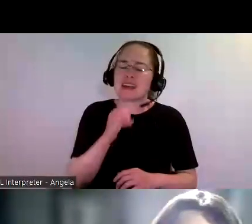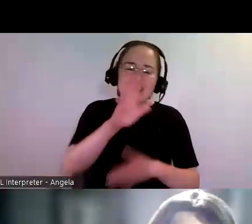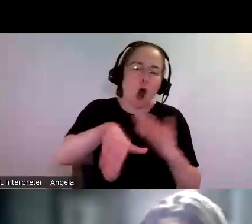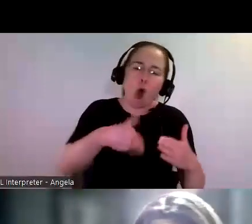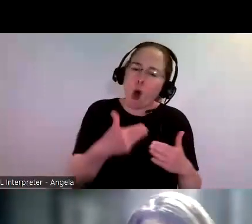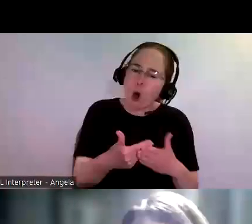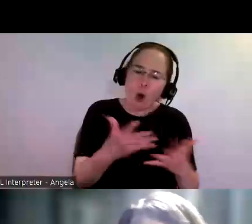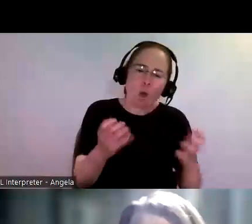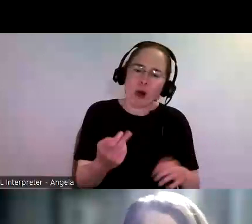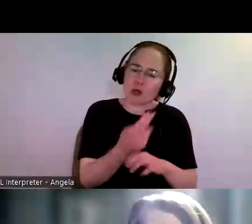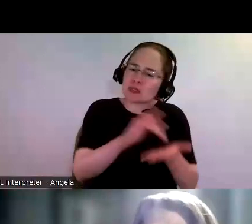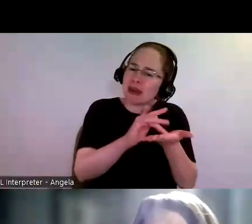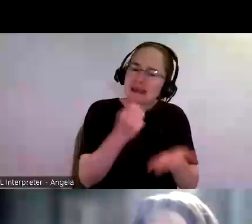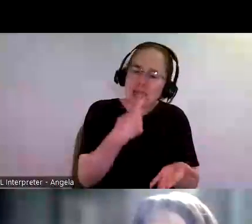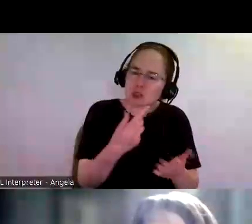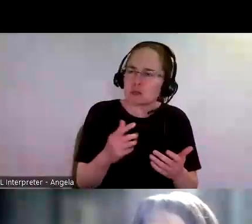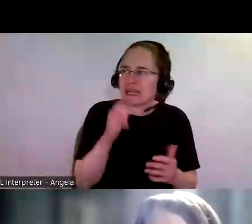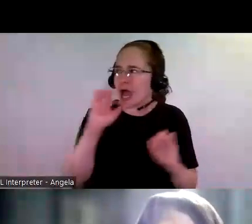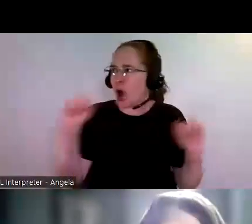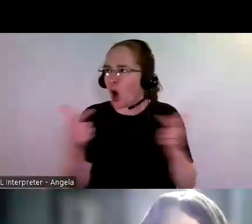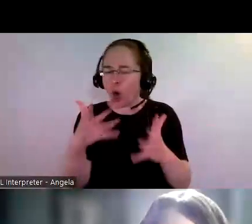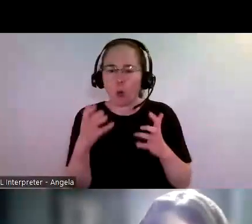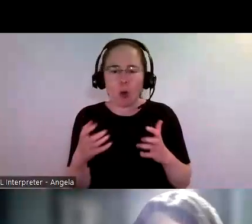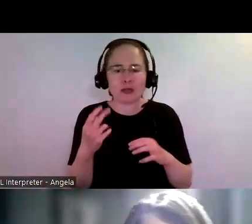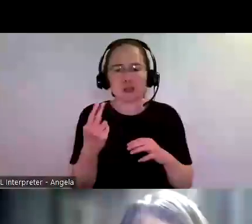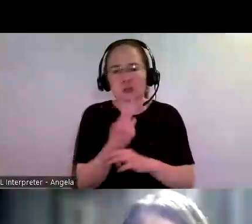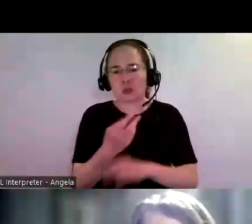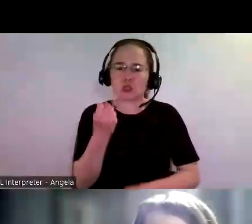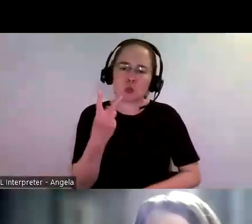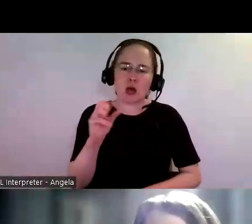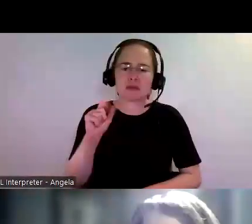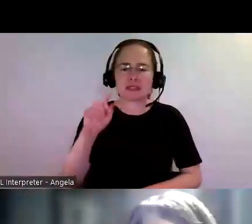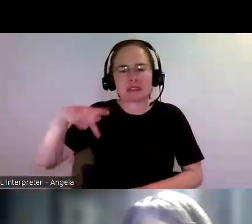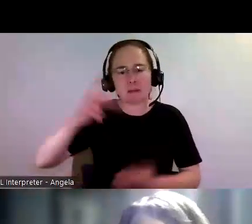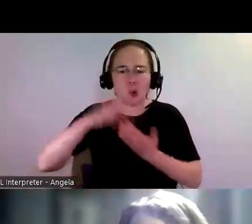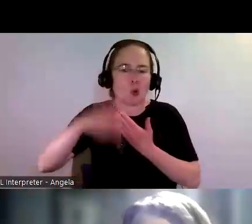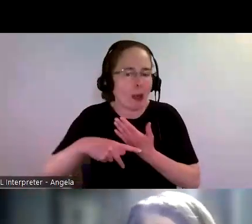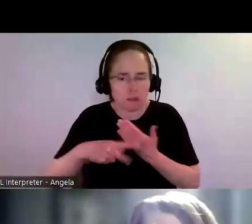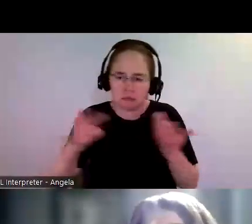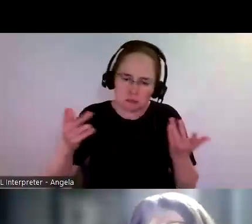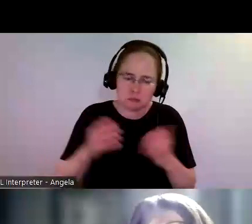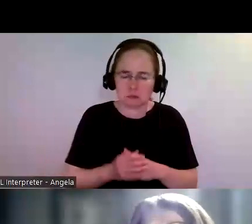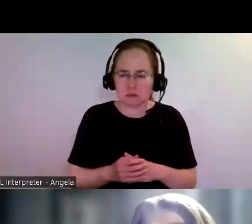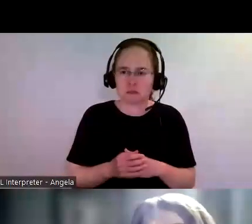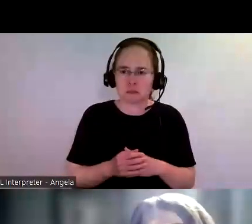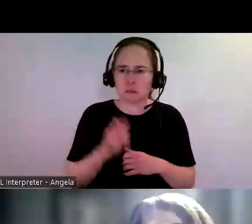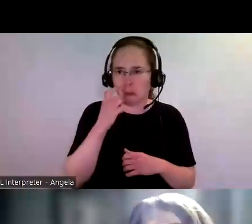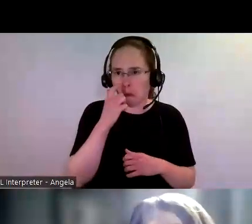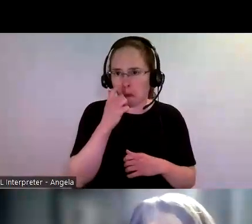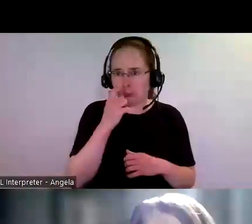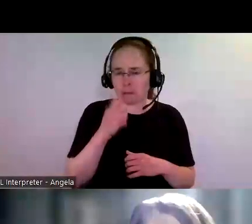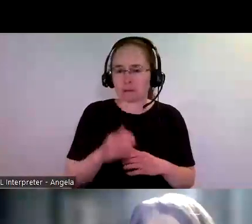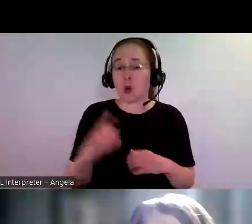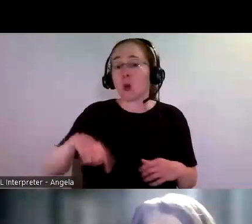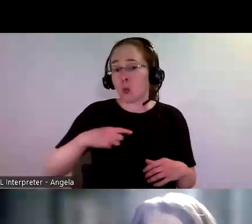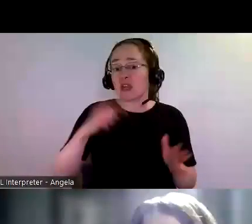to take medication, and not everybody wants to go through a 12-step program if that is their thing. So we have